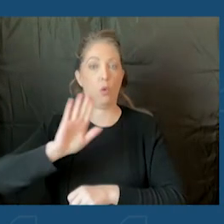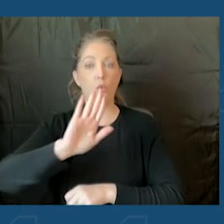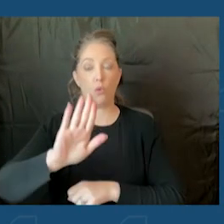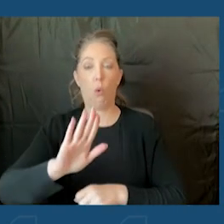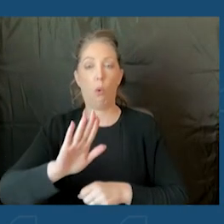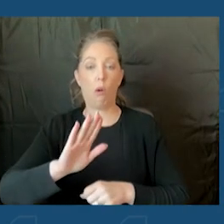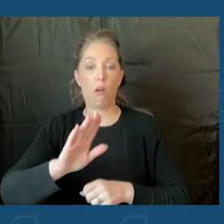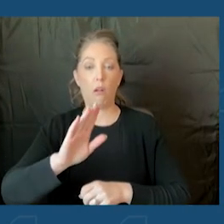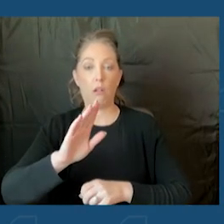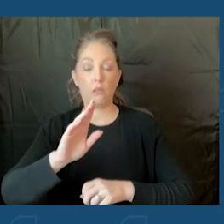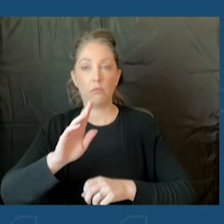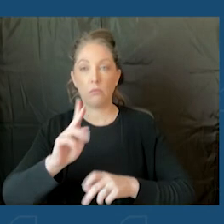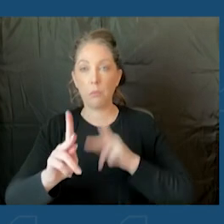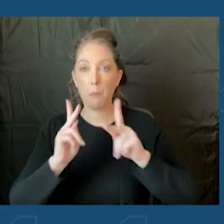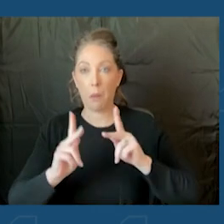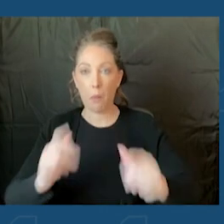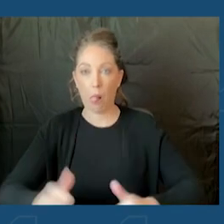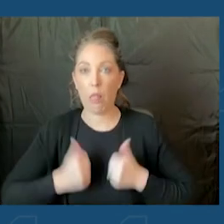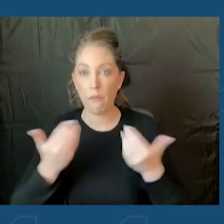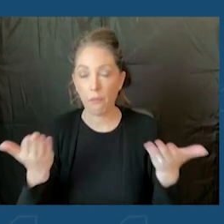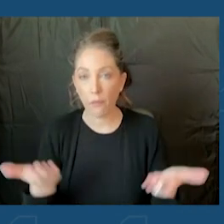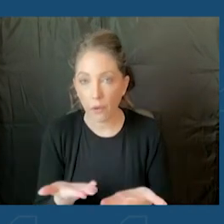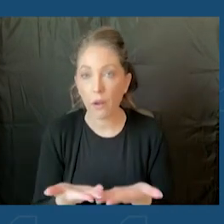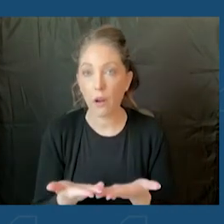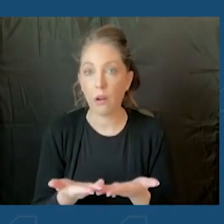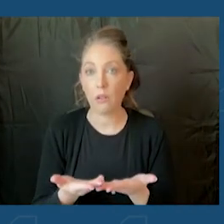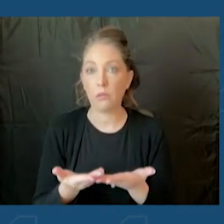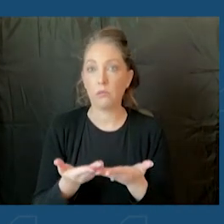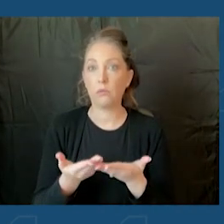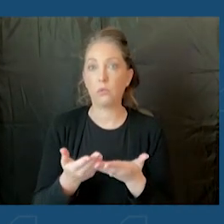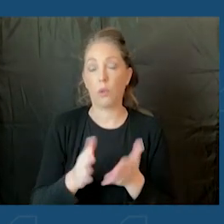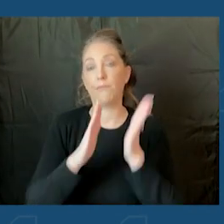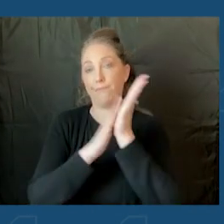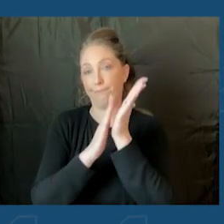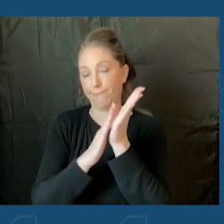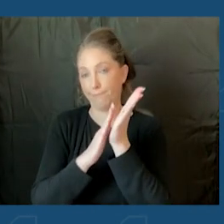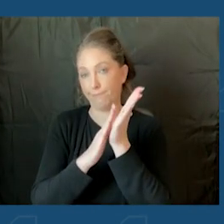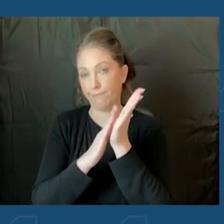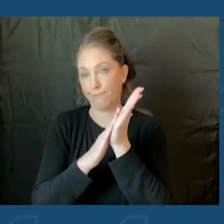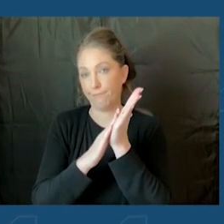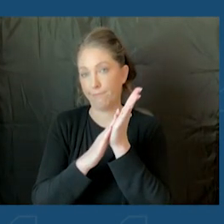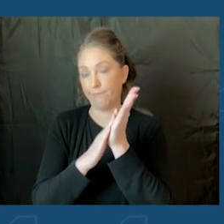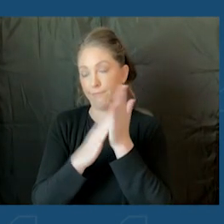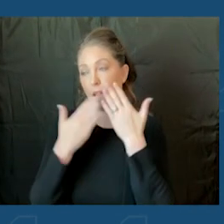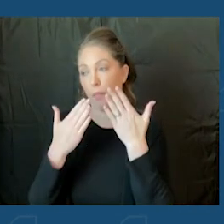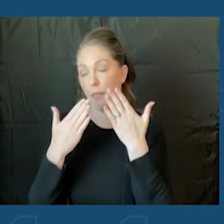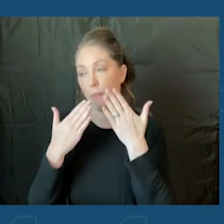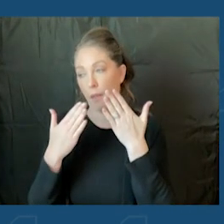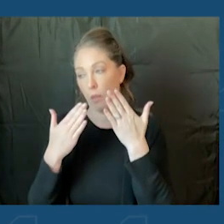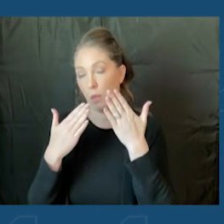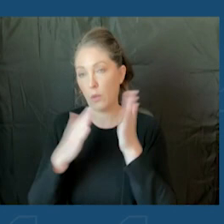grateful for that and the countless other initiatives that we've worked on together. Let's give a great round of applause for our County Executive, Steve Ballone.